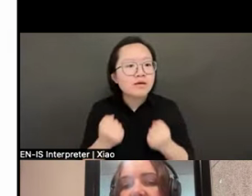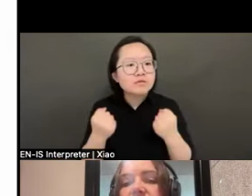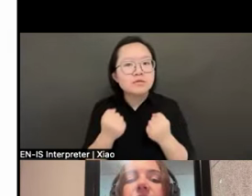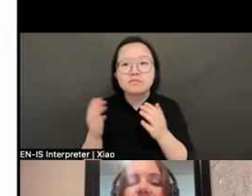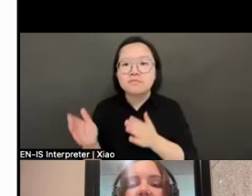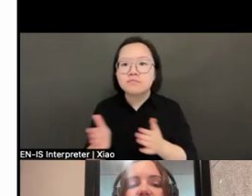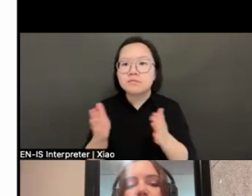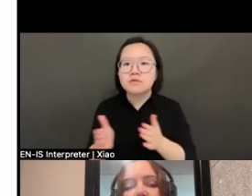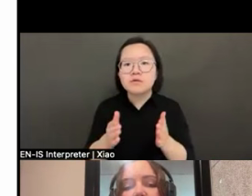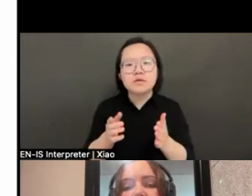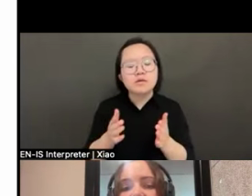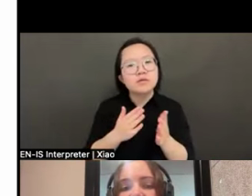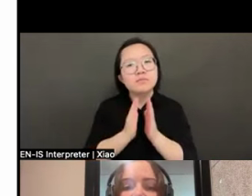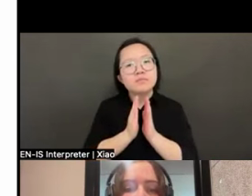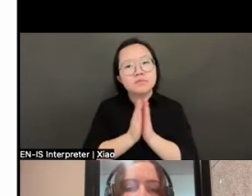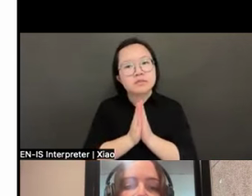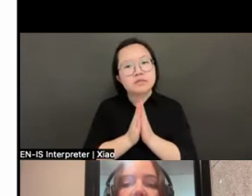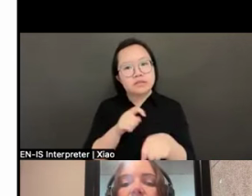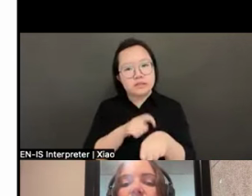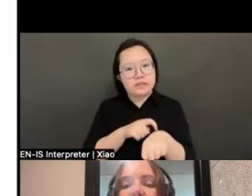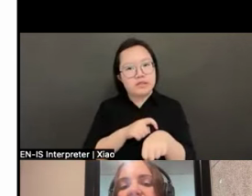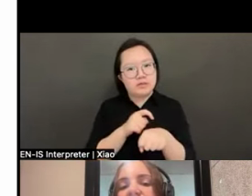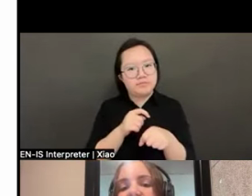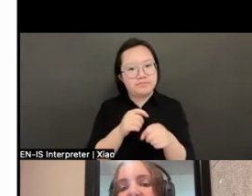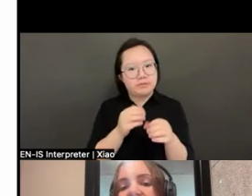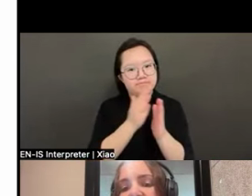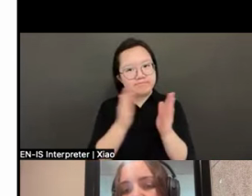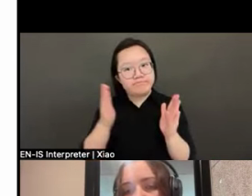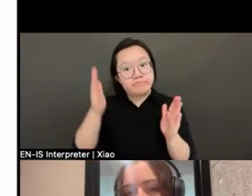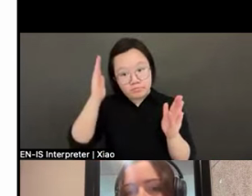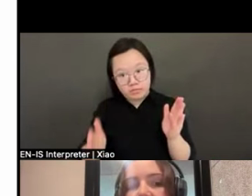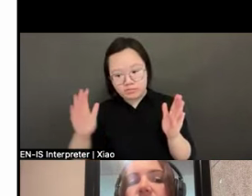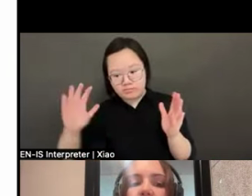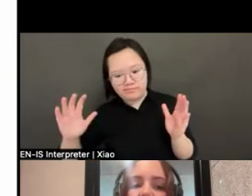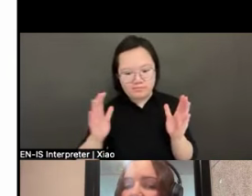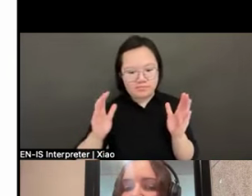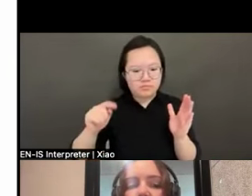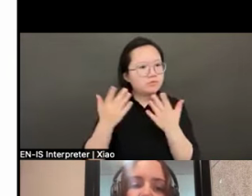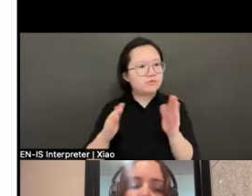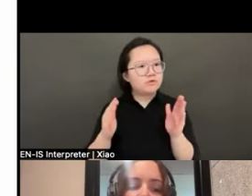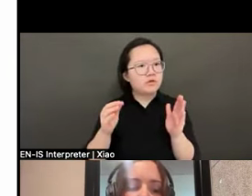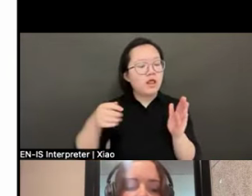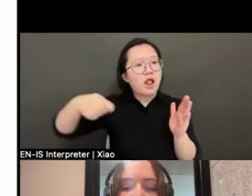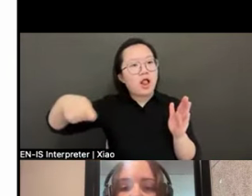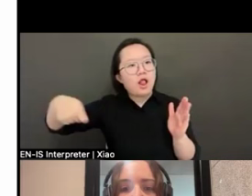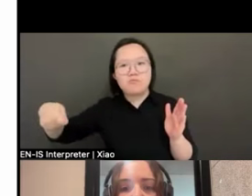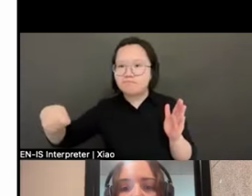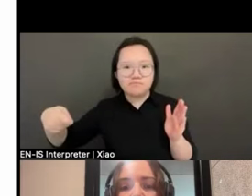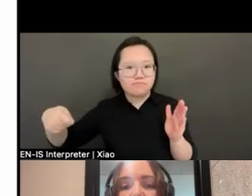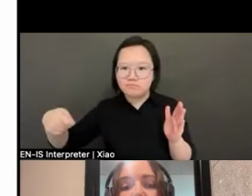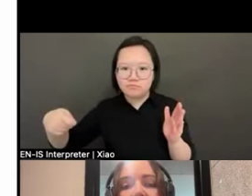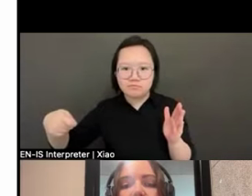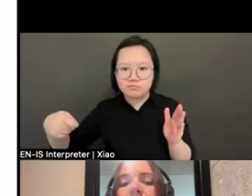the objective and aligned with the focus areas of the grant? Does it address real needs for both continents? So this is also what we were